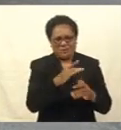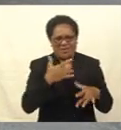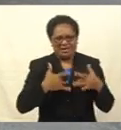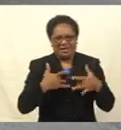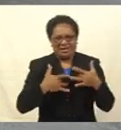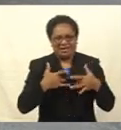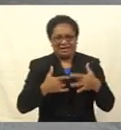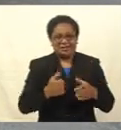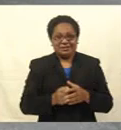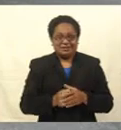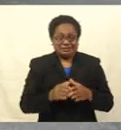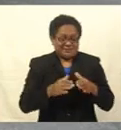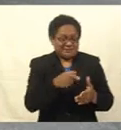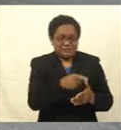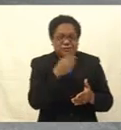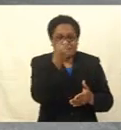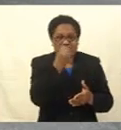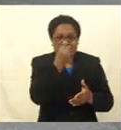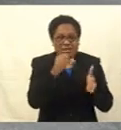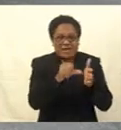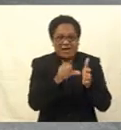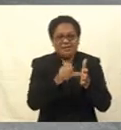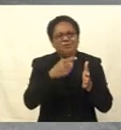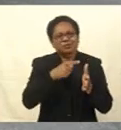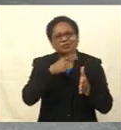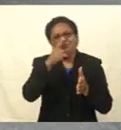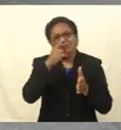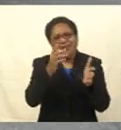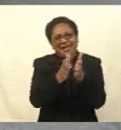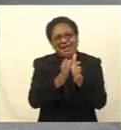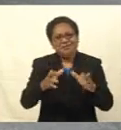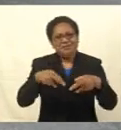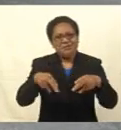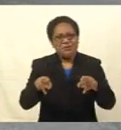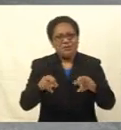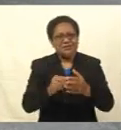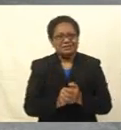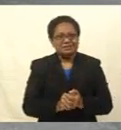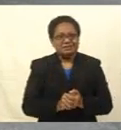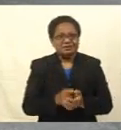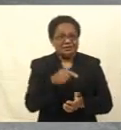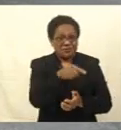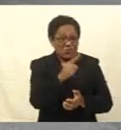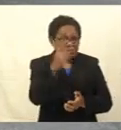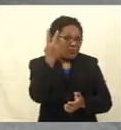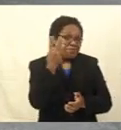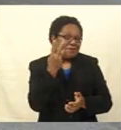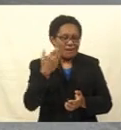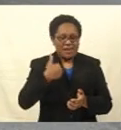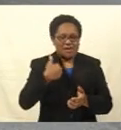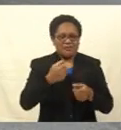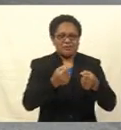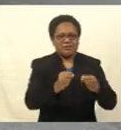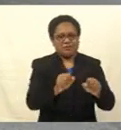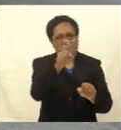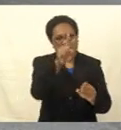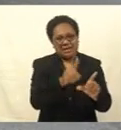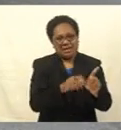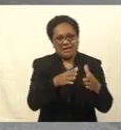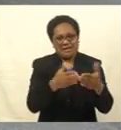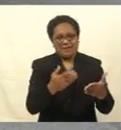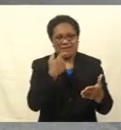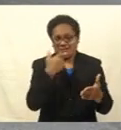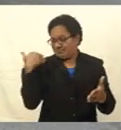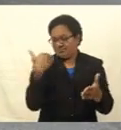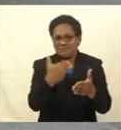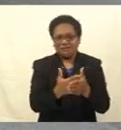ever, even struggling to find a meal daily. Milik Roro, who has been in the street for a year now, says the past few days has been a